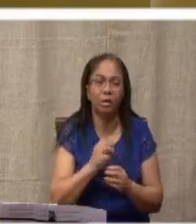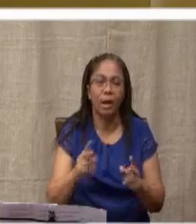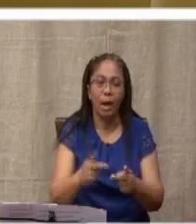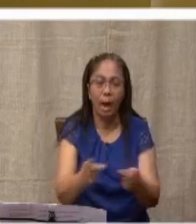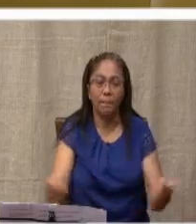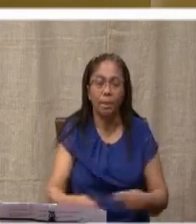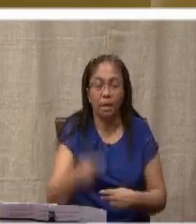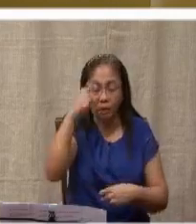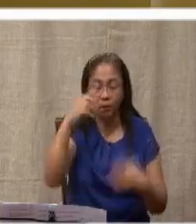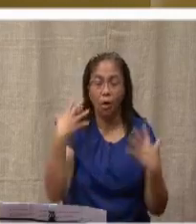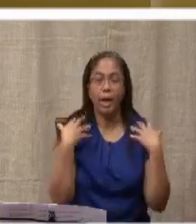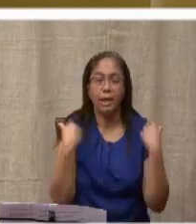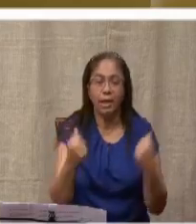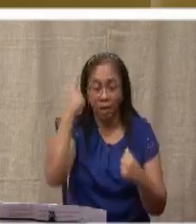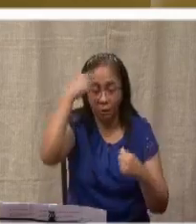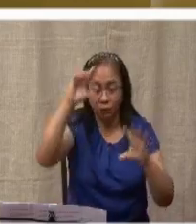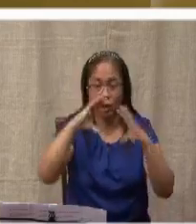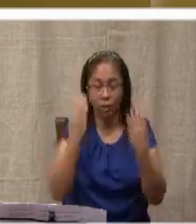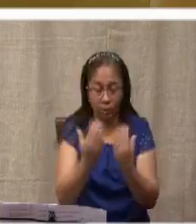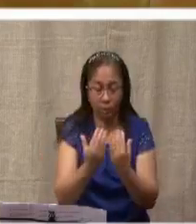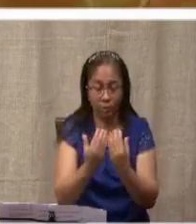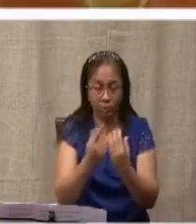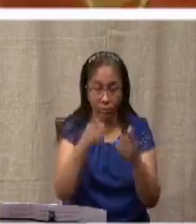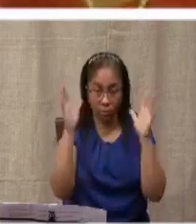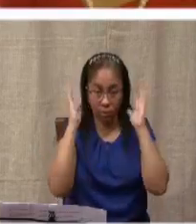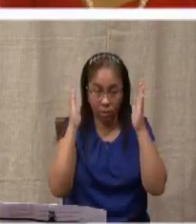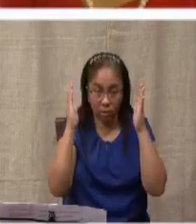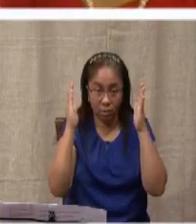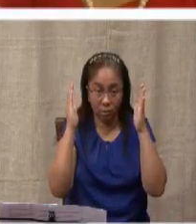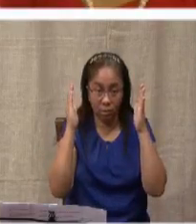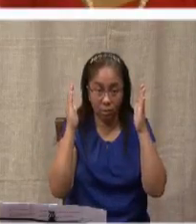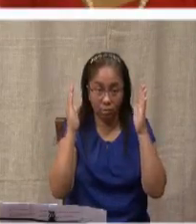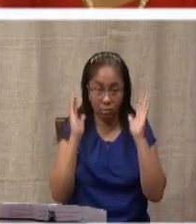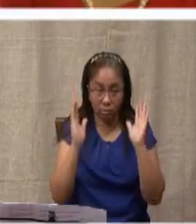the wider community are you hearing me